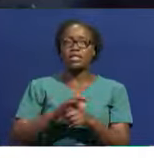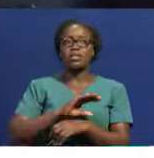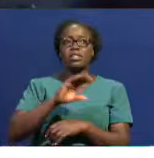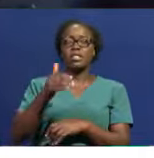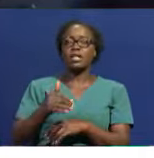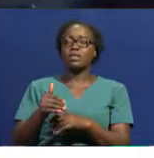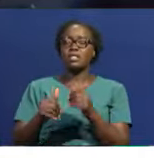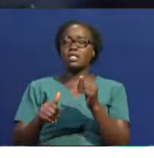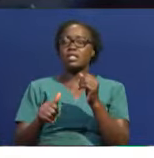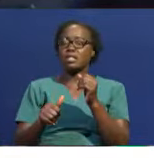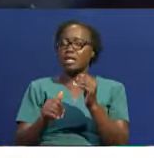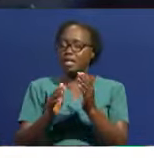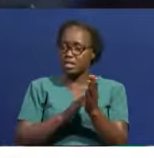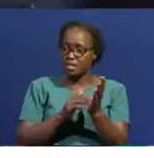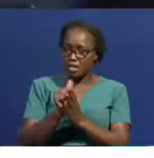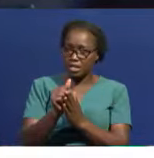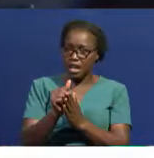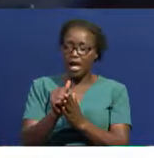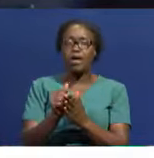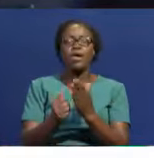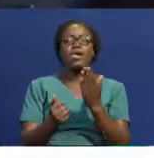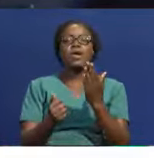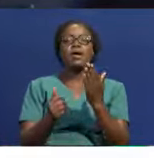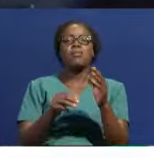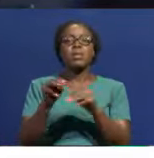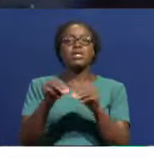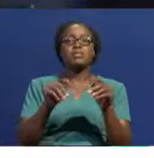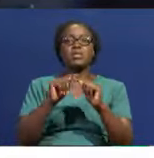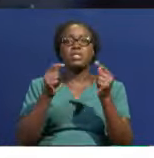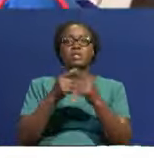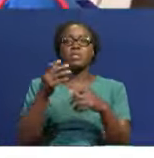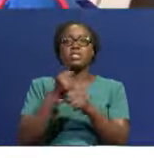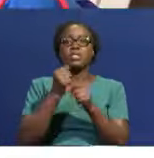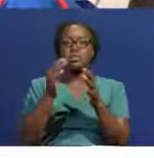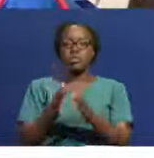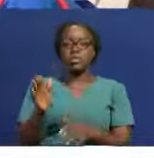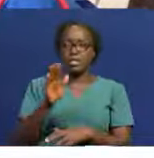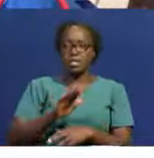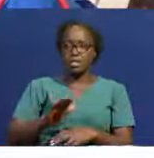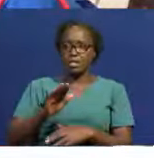entire county disaster management team and all the stakeholders around that organ.